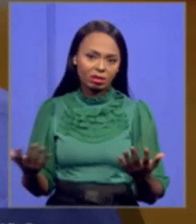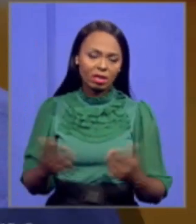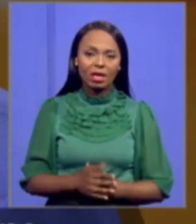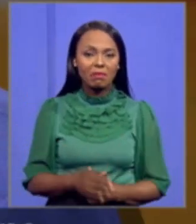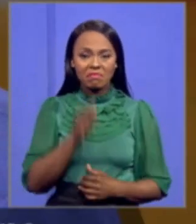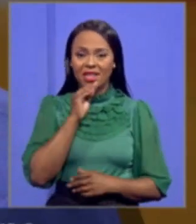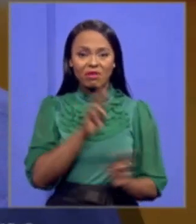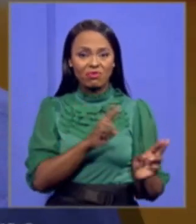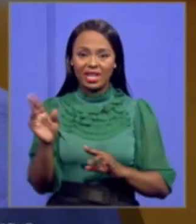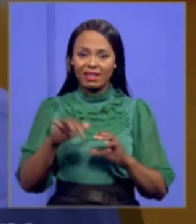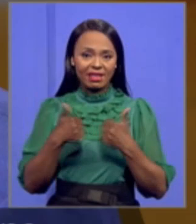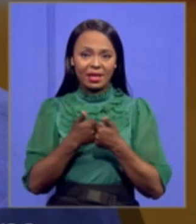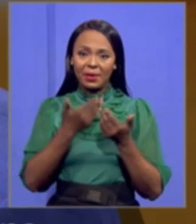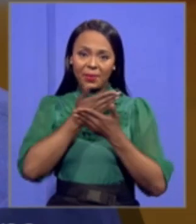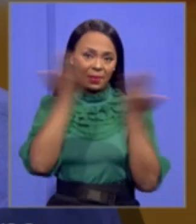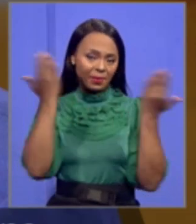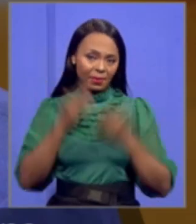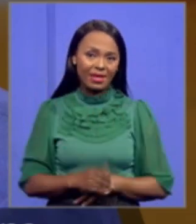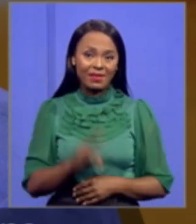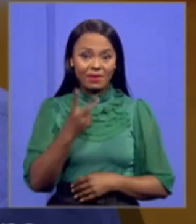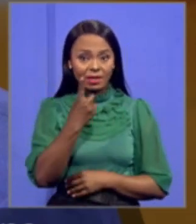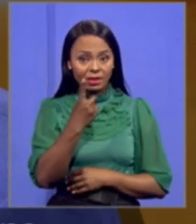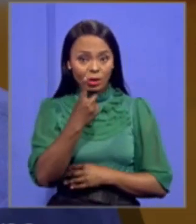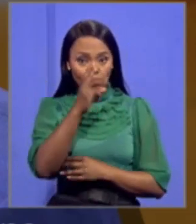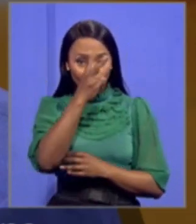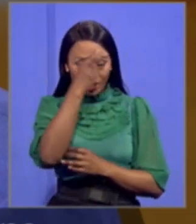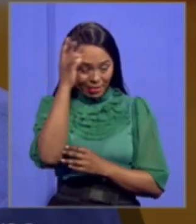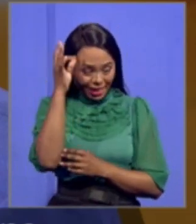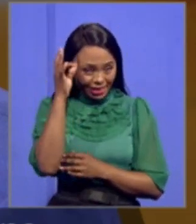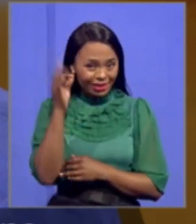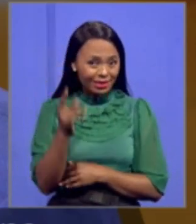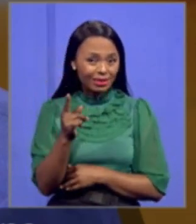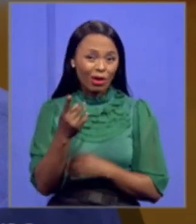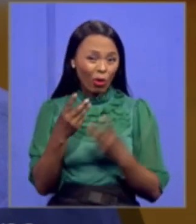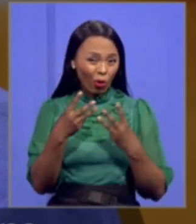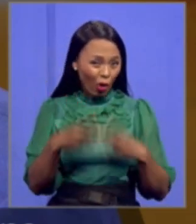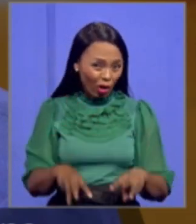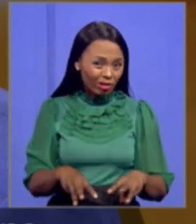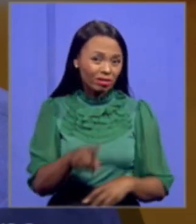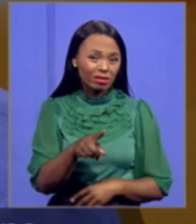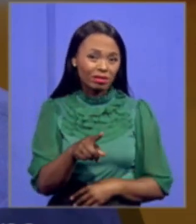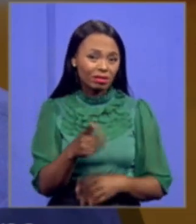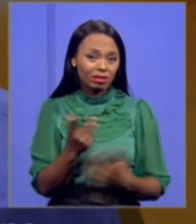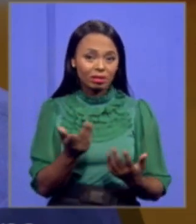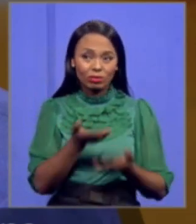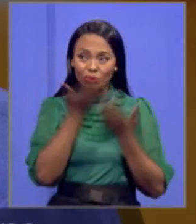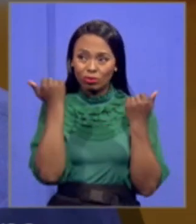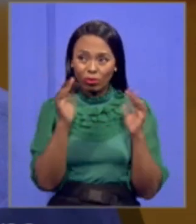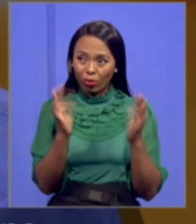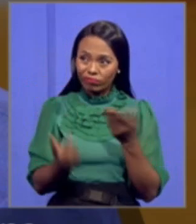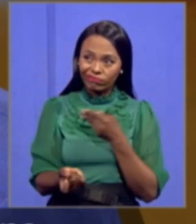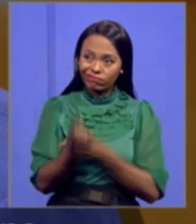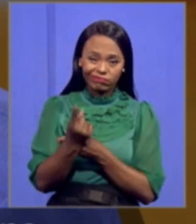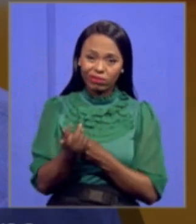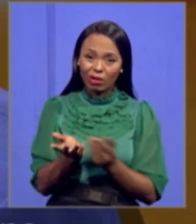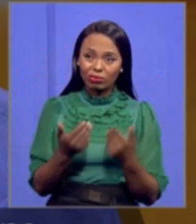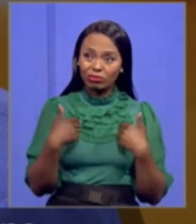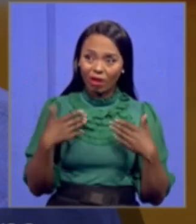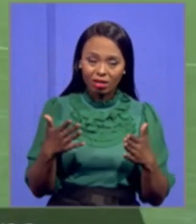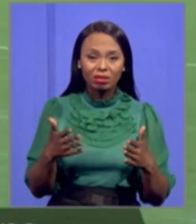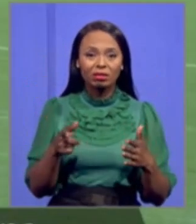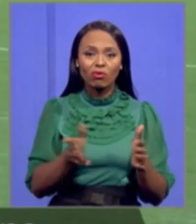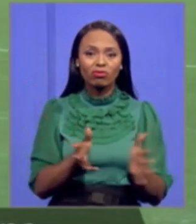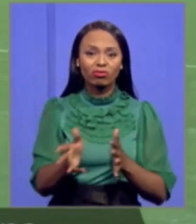the game. The first 20 minutes, we lost duels. We didn't have an answer on the kick and rush from